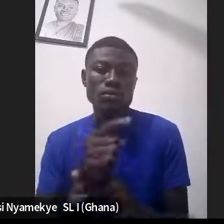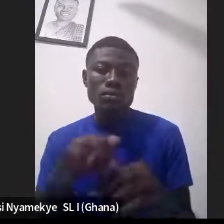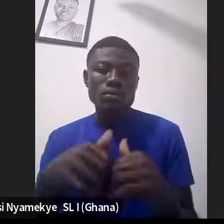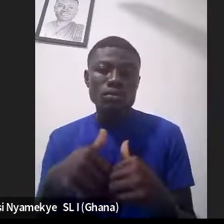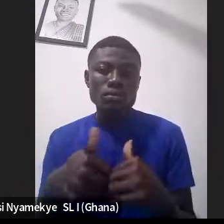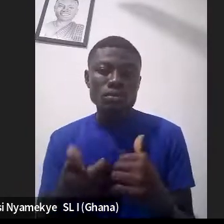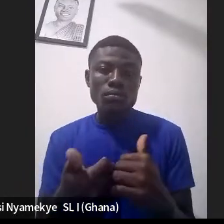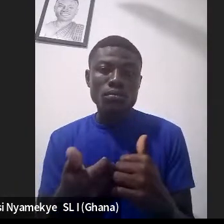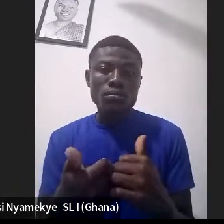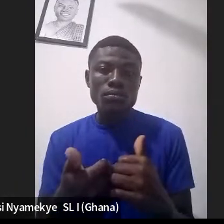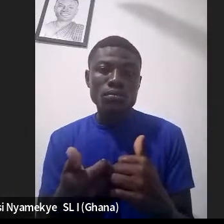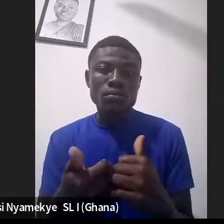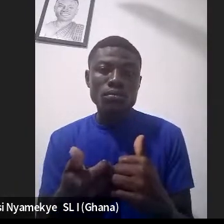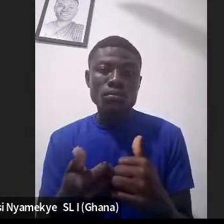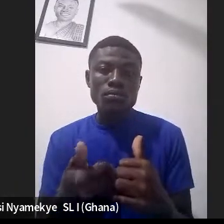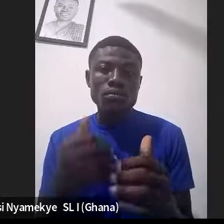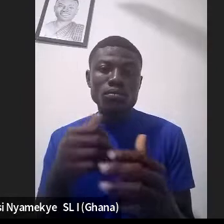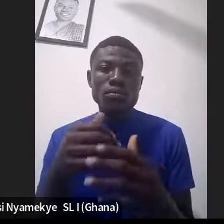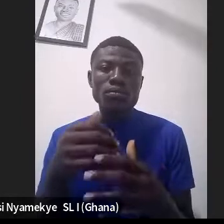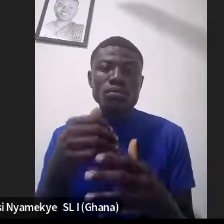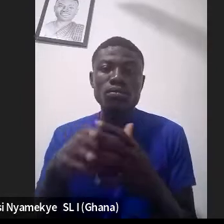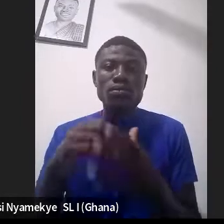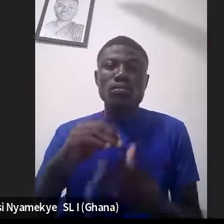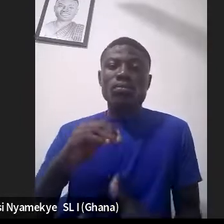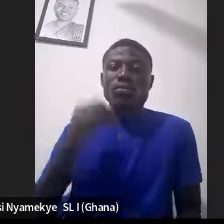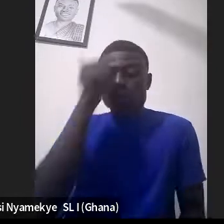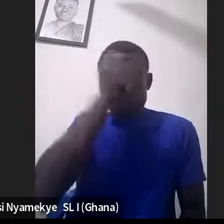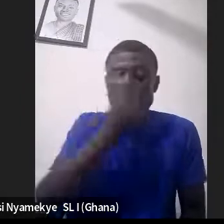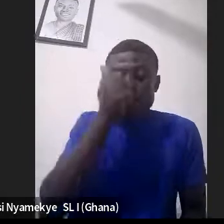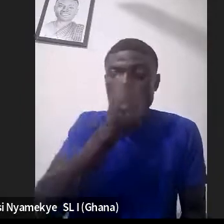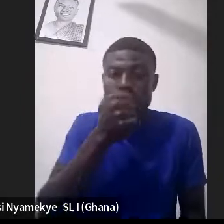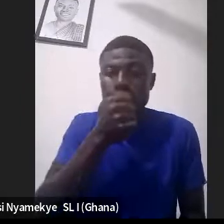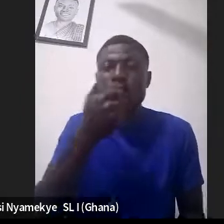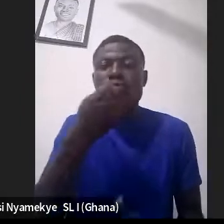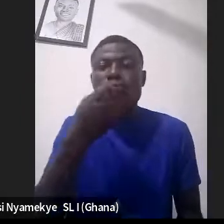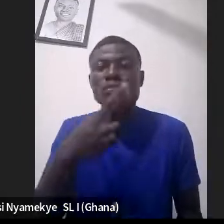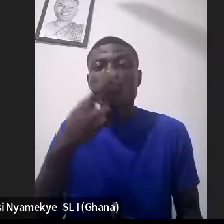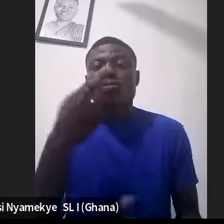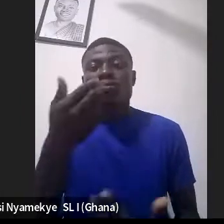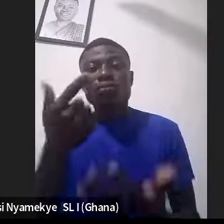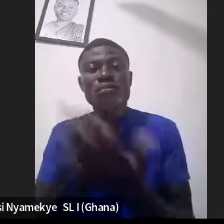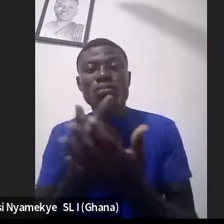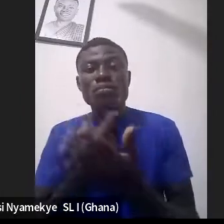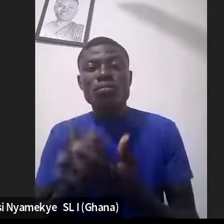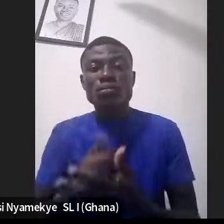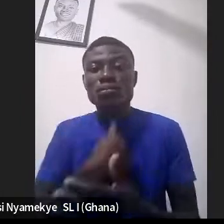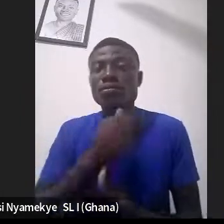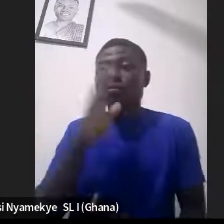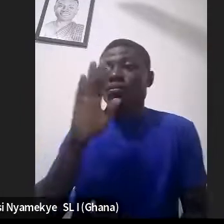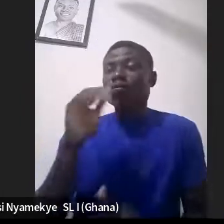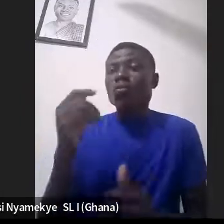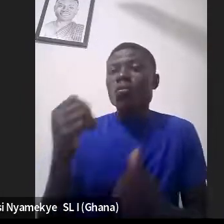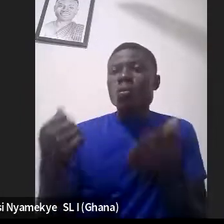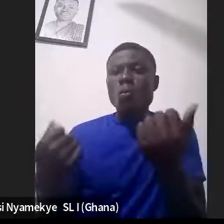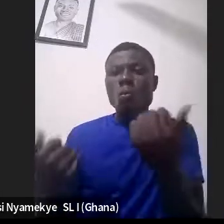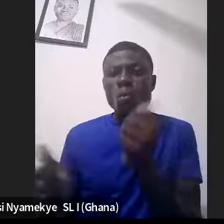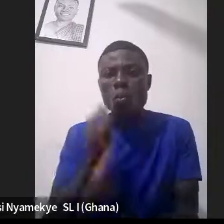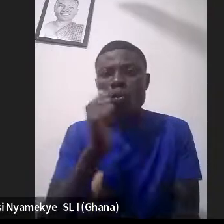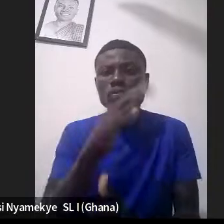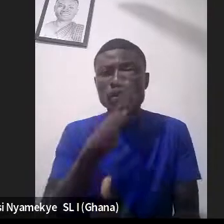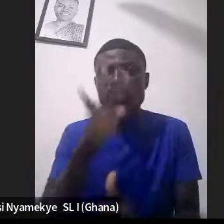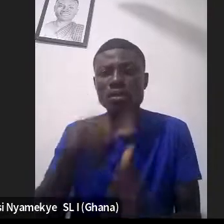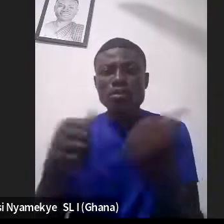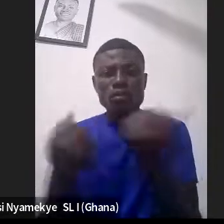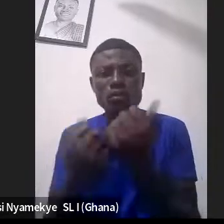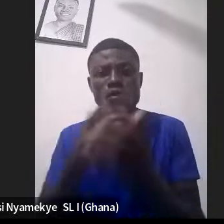said in our parts of the world where usually tends to be the mothers who are so supportive and all this. Right. And I